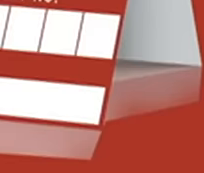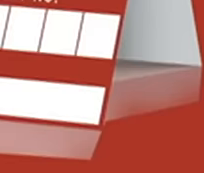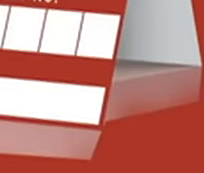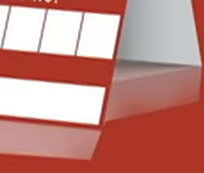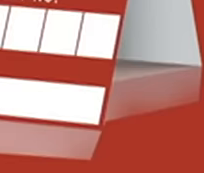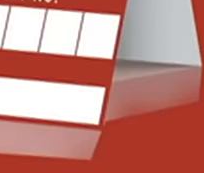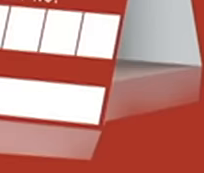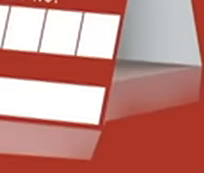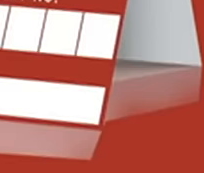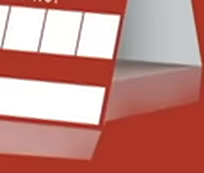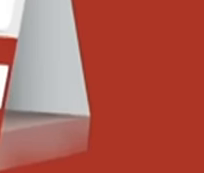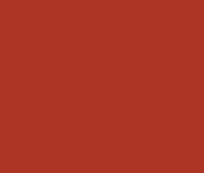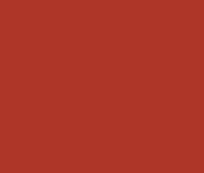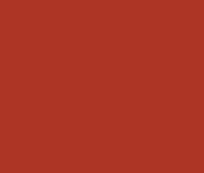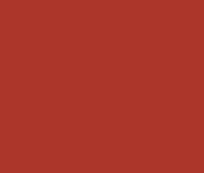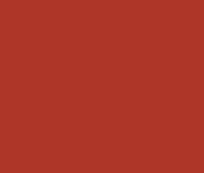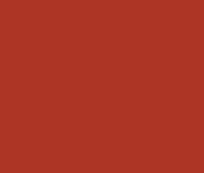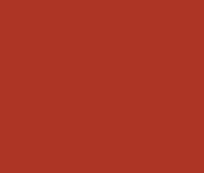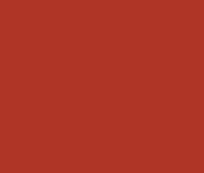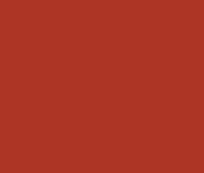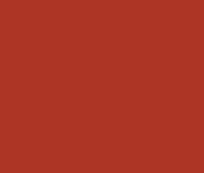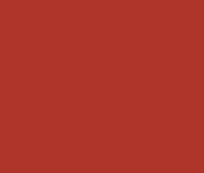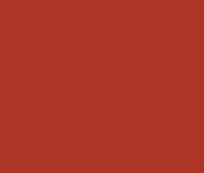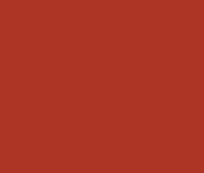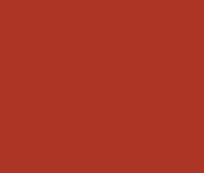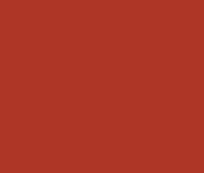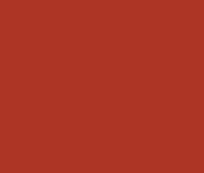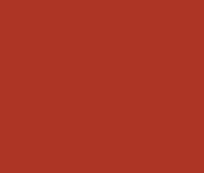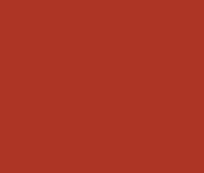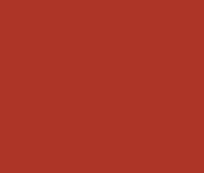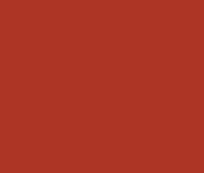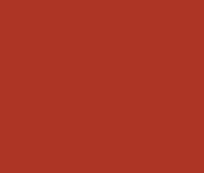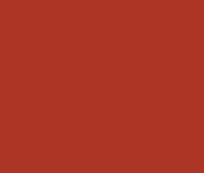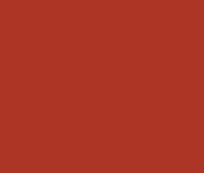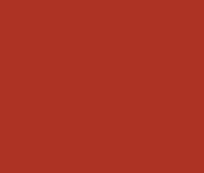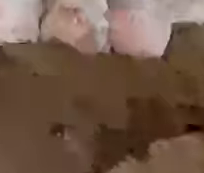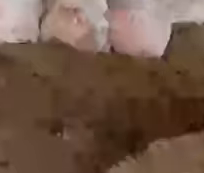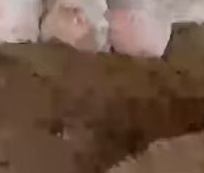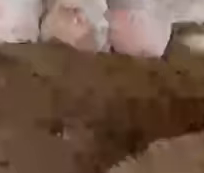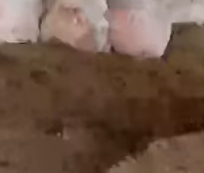0763-000-000 to sign up for free. Grow your farming business with one Equity Till number.